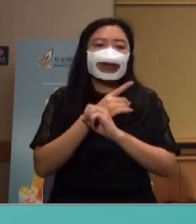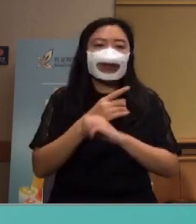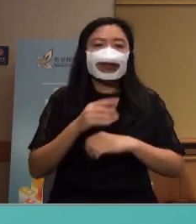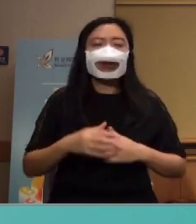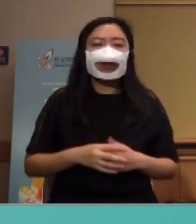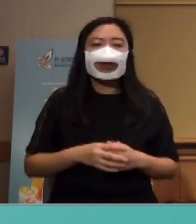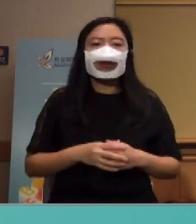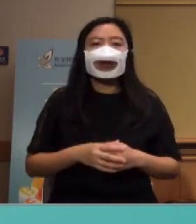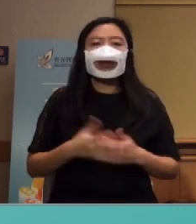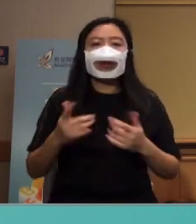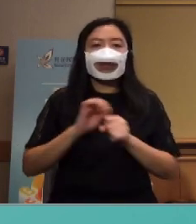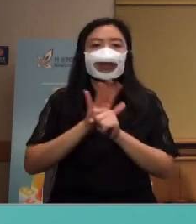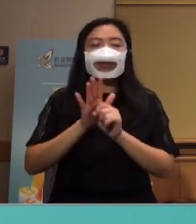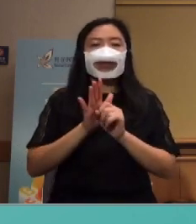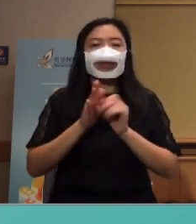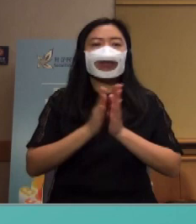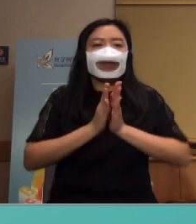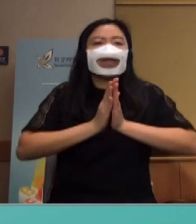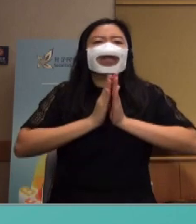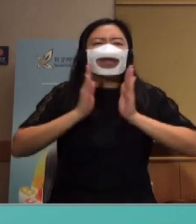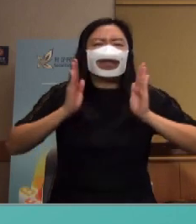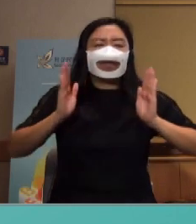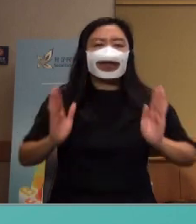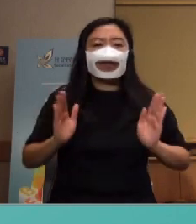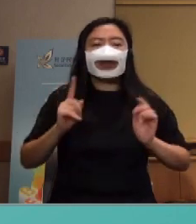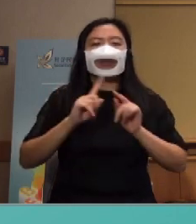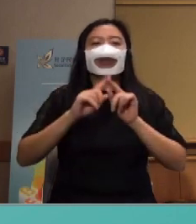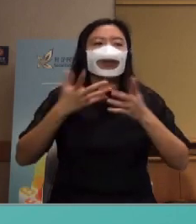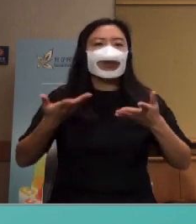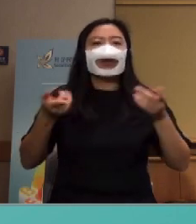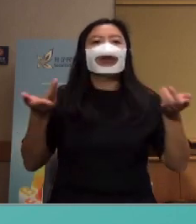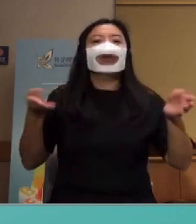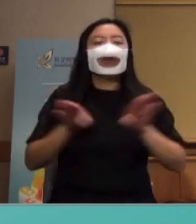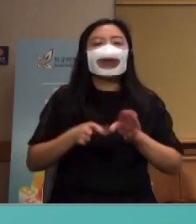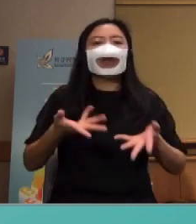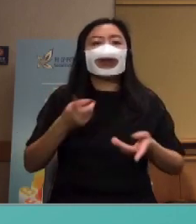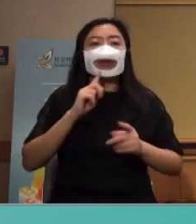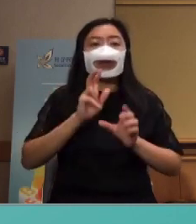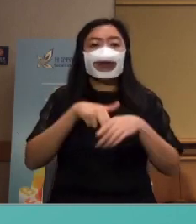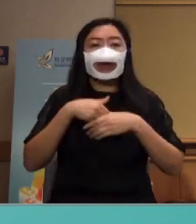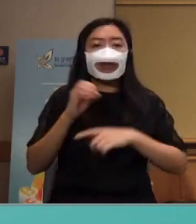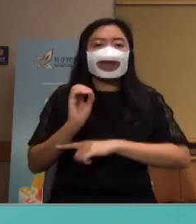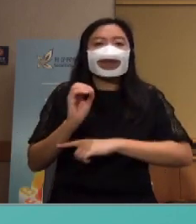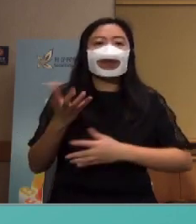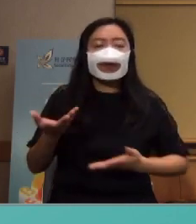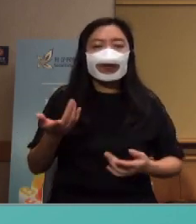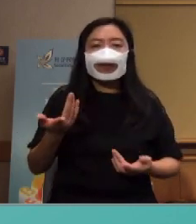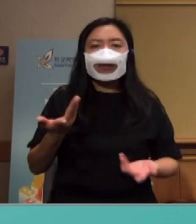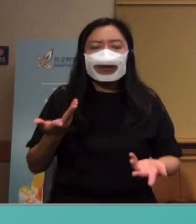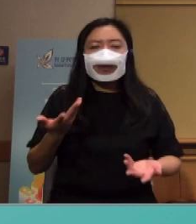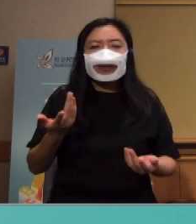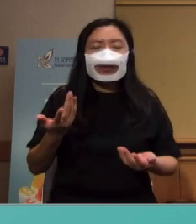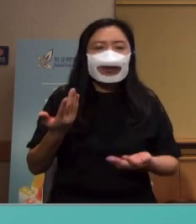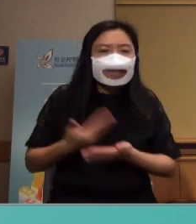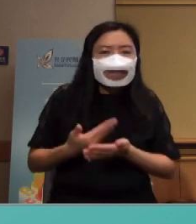of the time we closed the center with zero income. So what can we do? And then we have some friends, they come to us, hey, come on, use